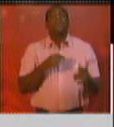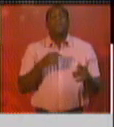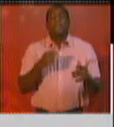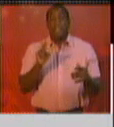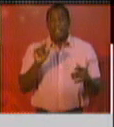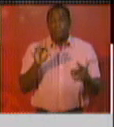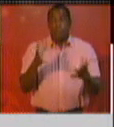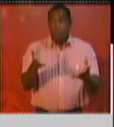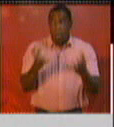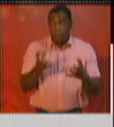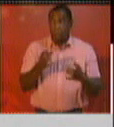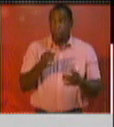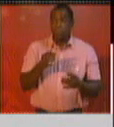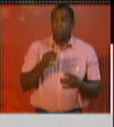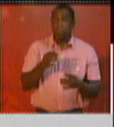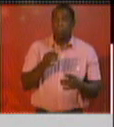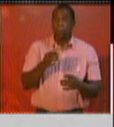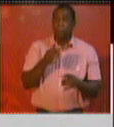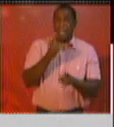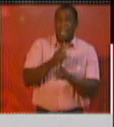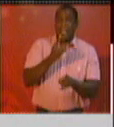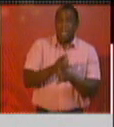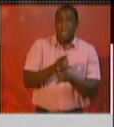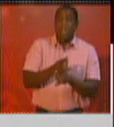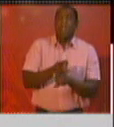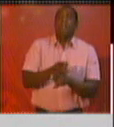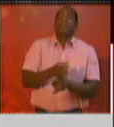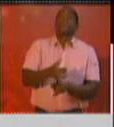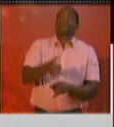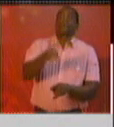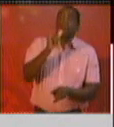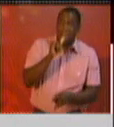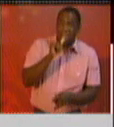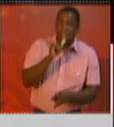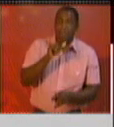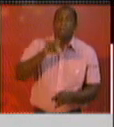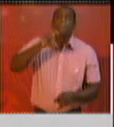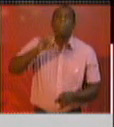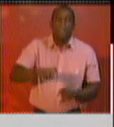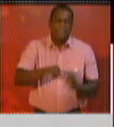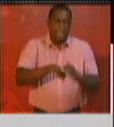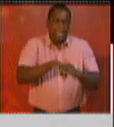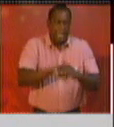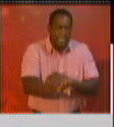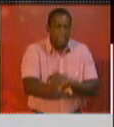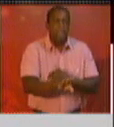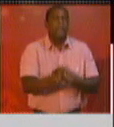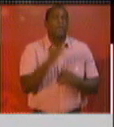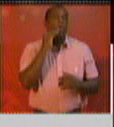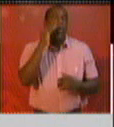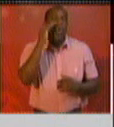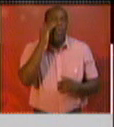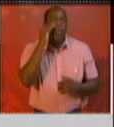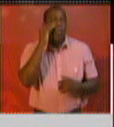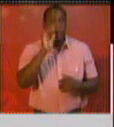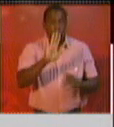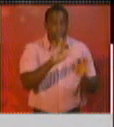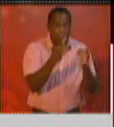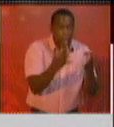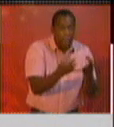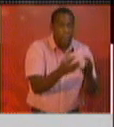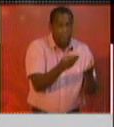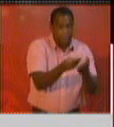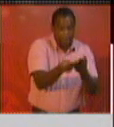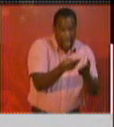purchases. The public is asked to conduct this activity mindfully so as to avoid the occasion of heavy